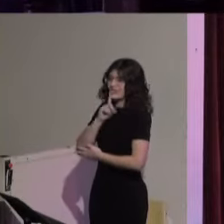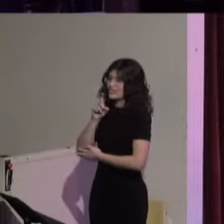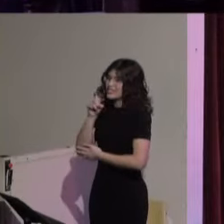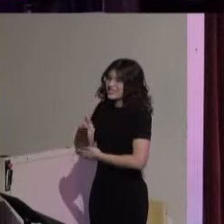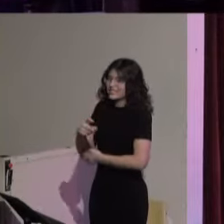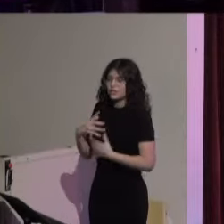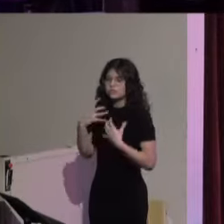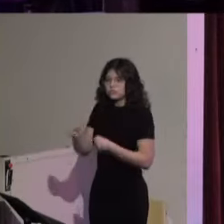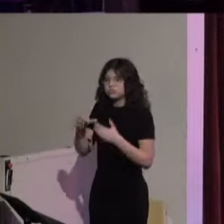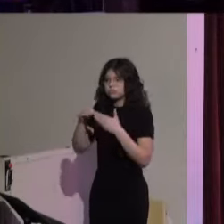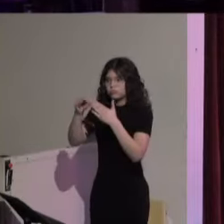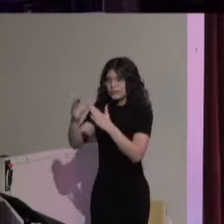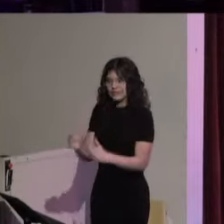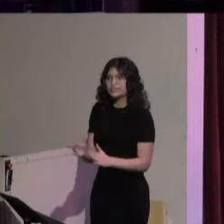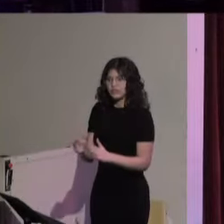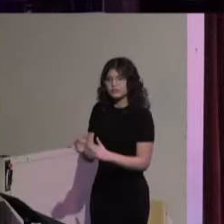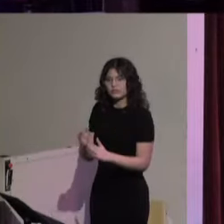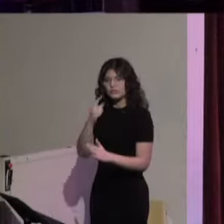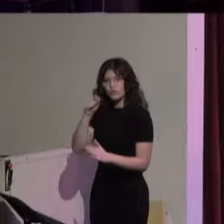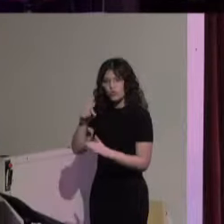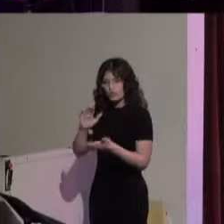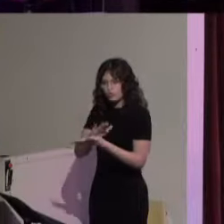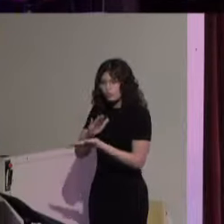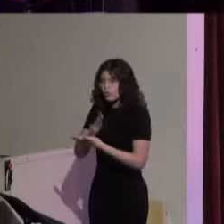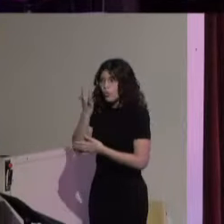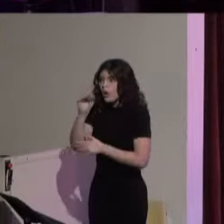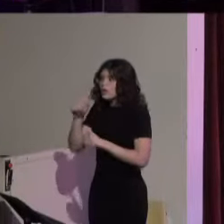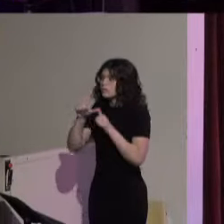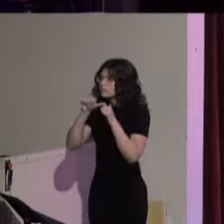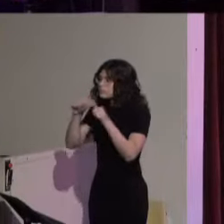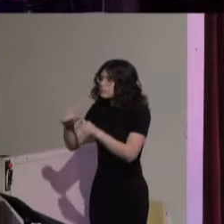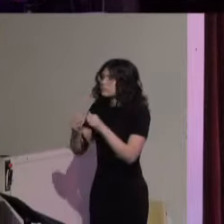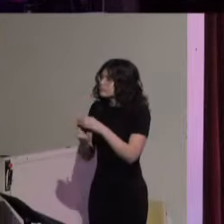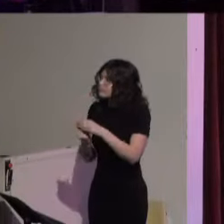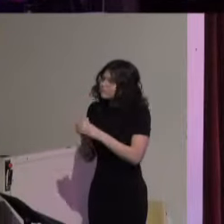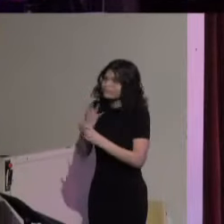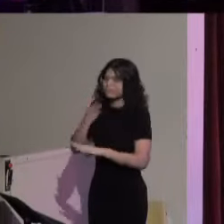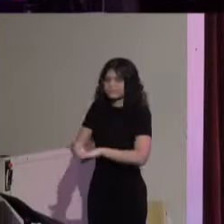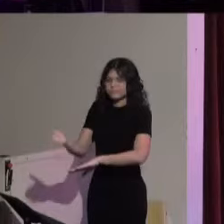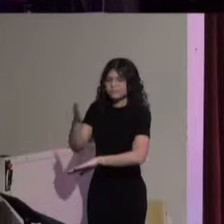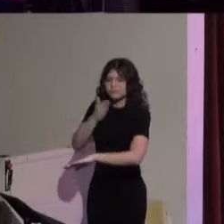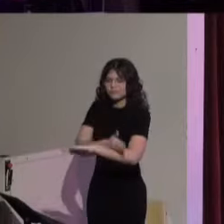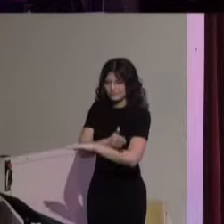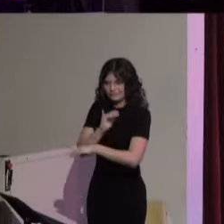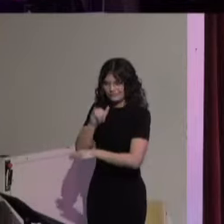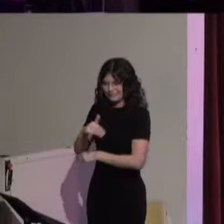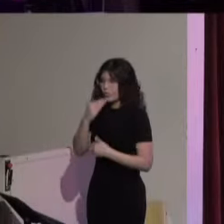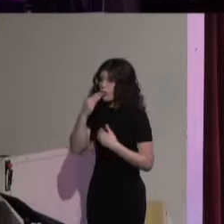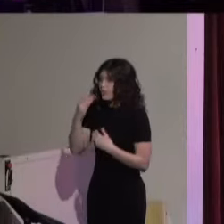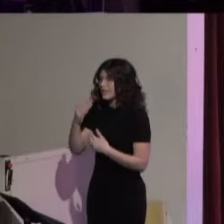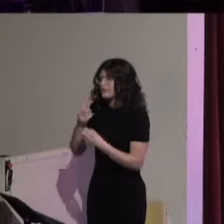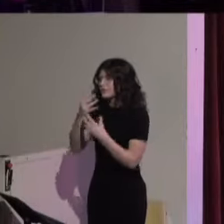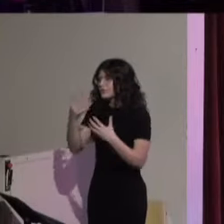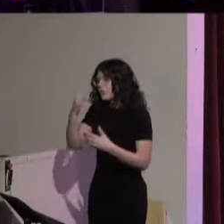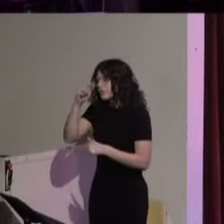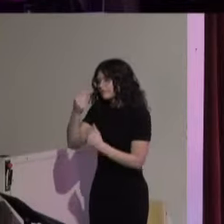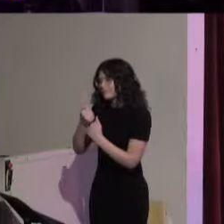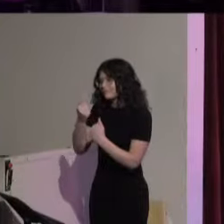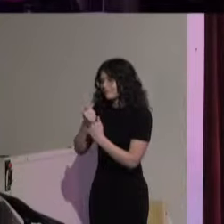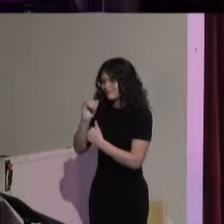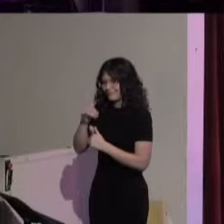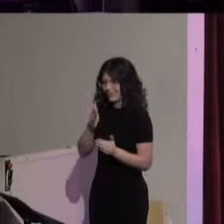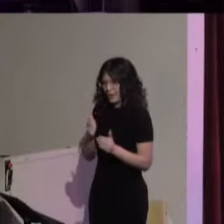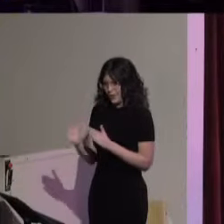strong leader over the school to continue just thriving and doing all that we do. So thank you in advance for supporting us in that